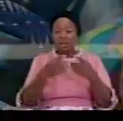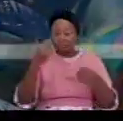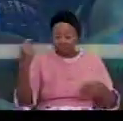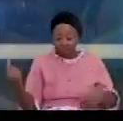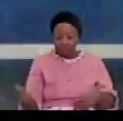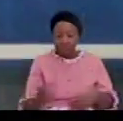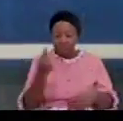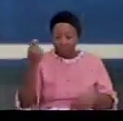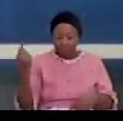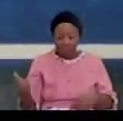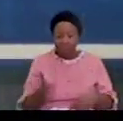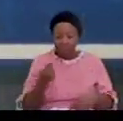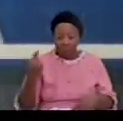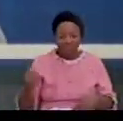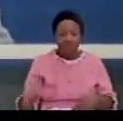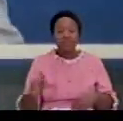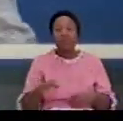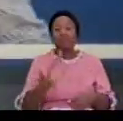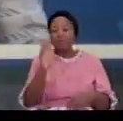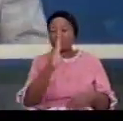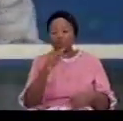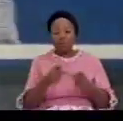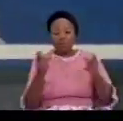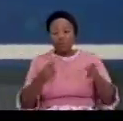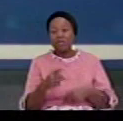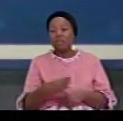your place of abode.